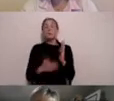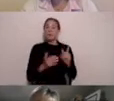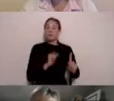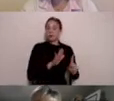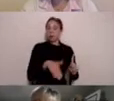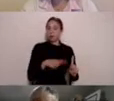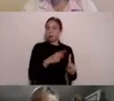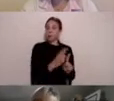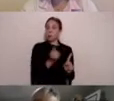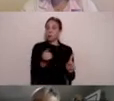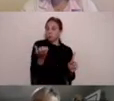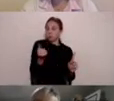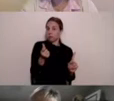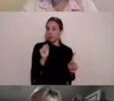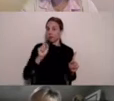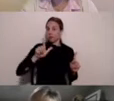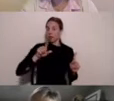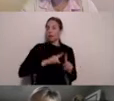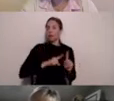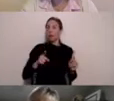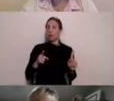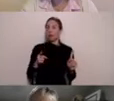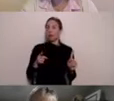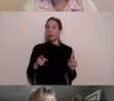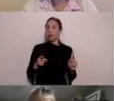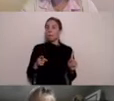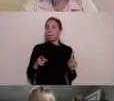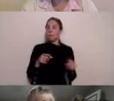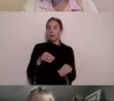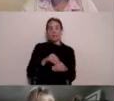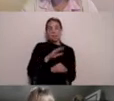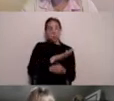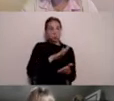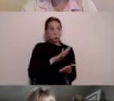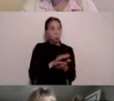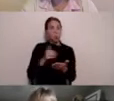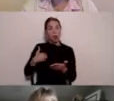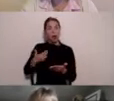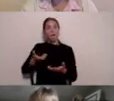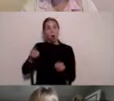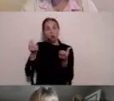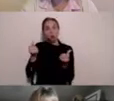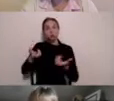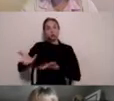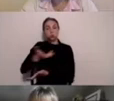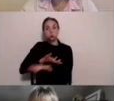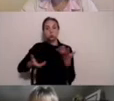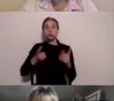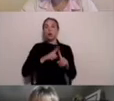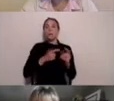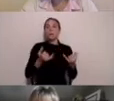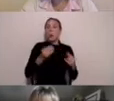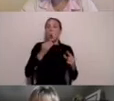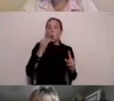they had native ASL users in the school setting, now they're at home, they're not experiencing that same